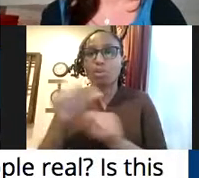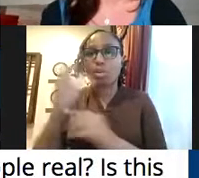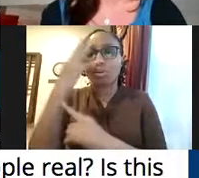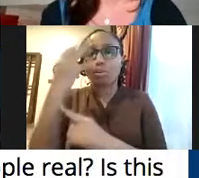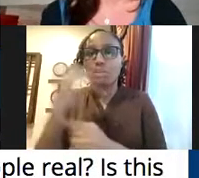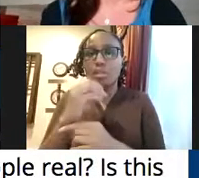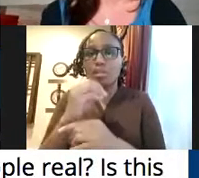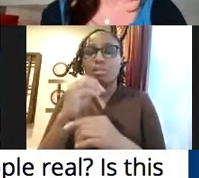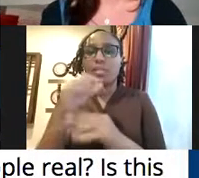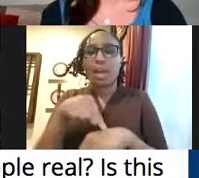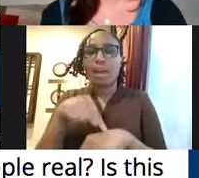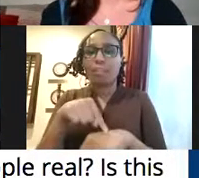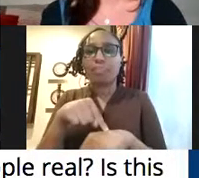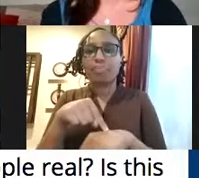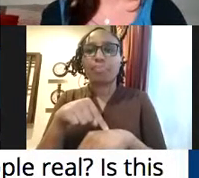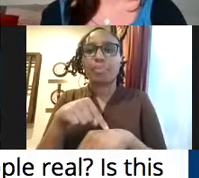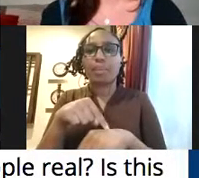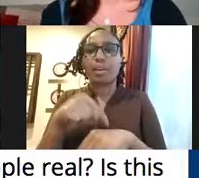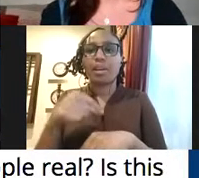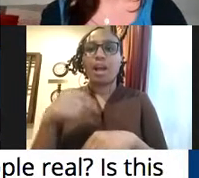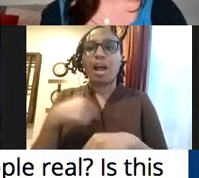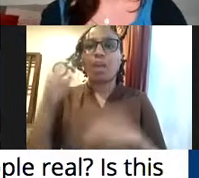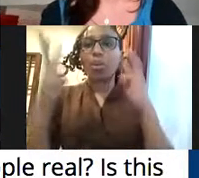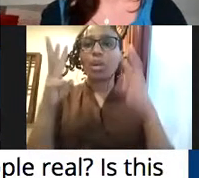time. And I worried about that.